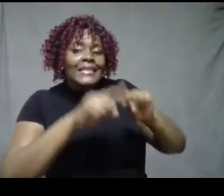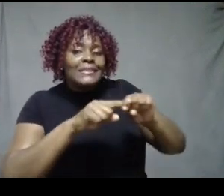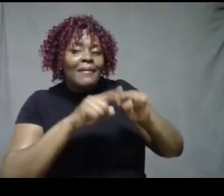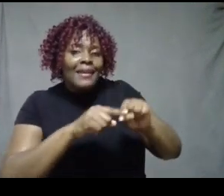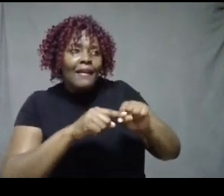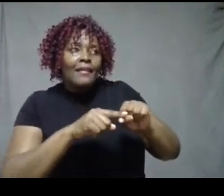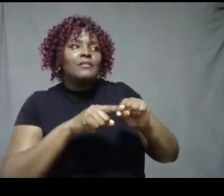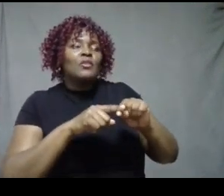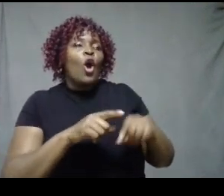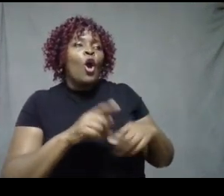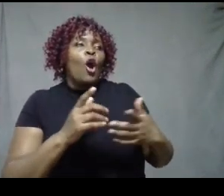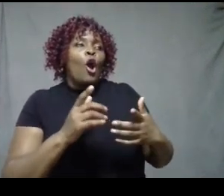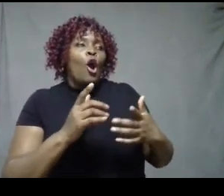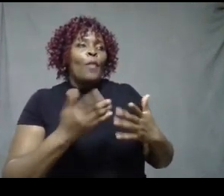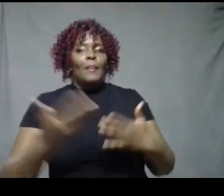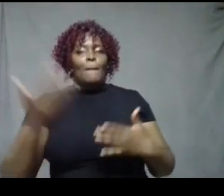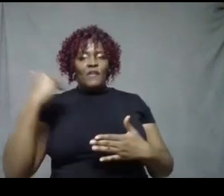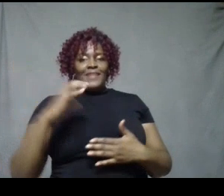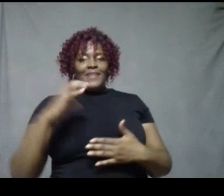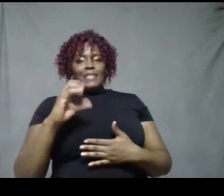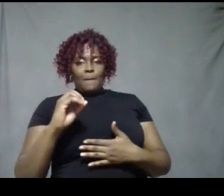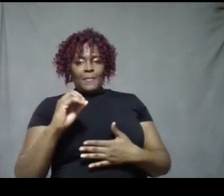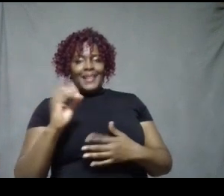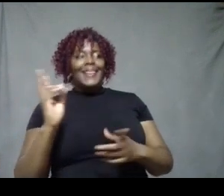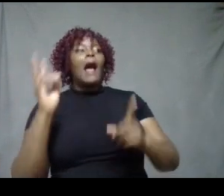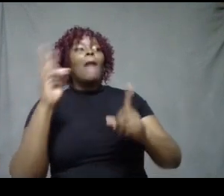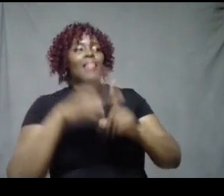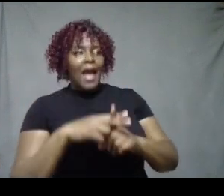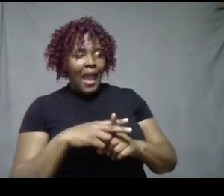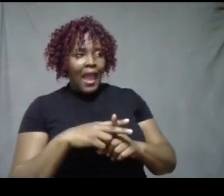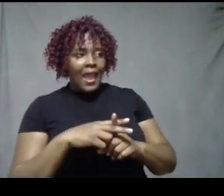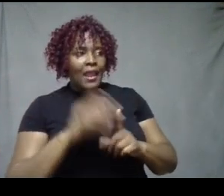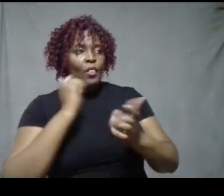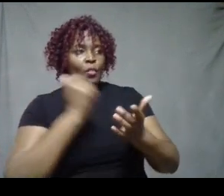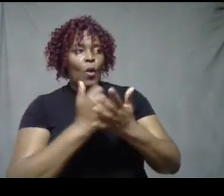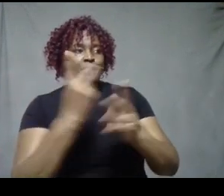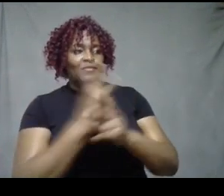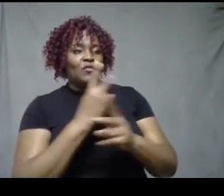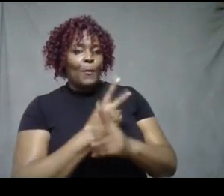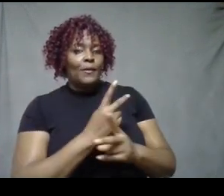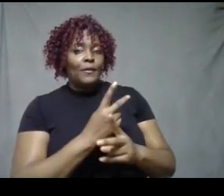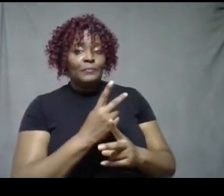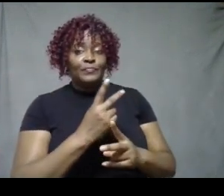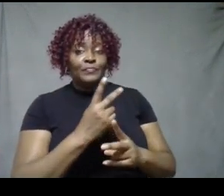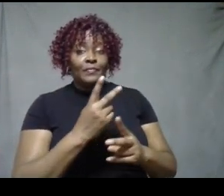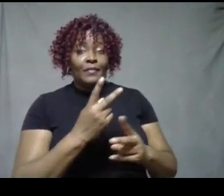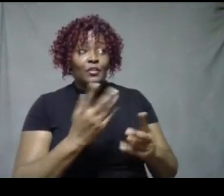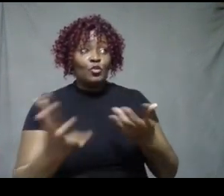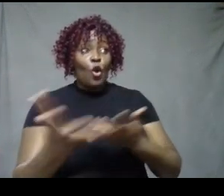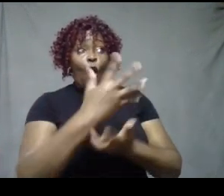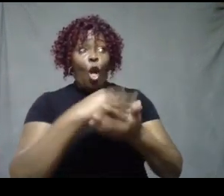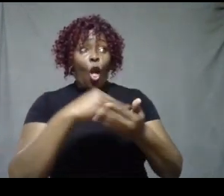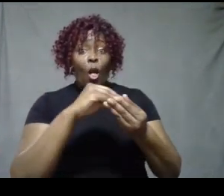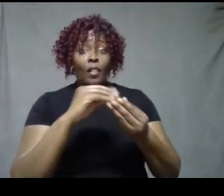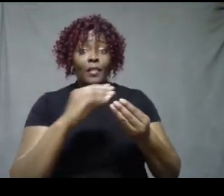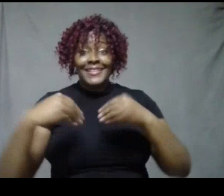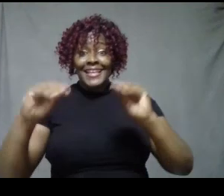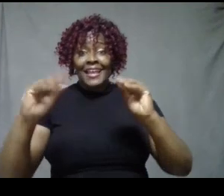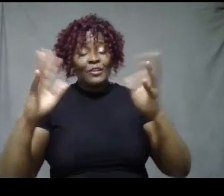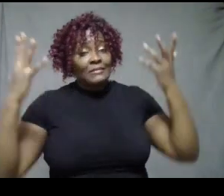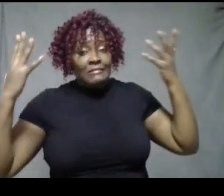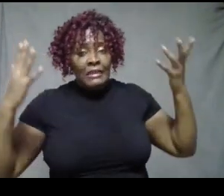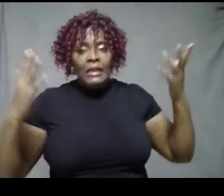on the previous companies that have applied to the programs to determine that, you know, what are their total gross sales. So I wouldn't want to give you a number off the top